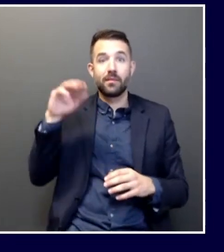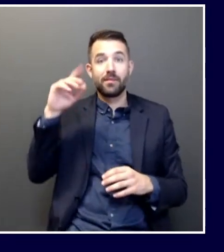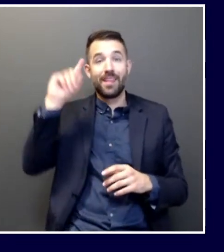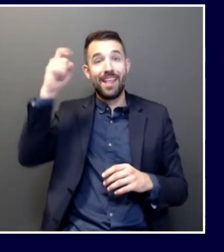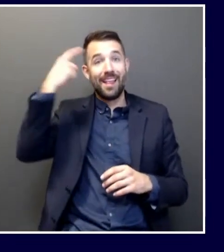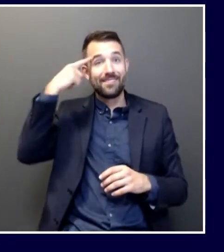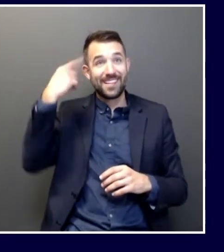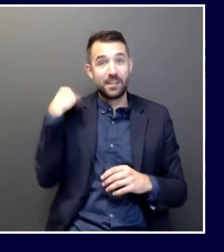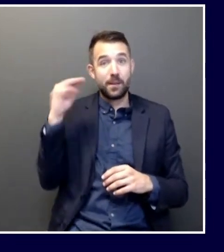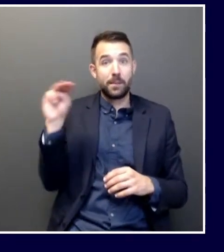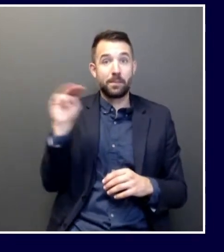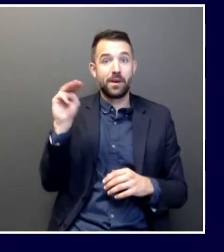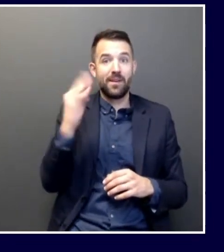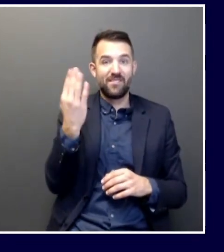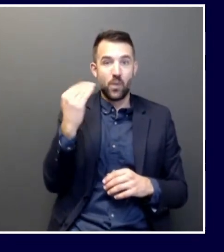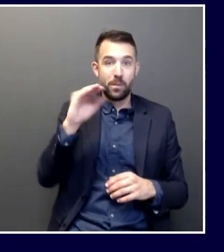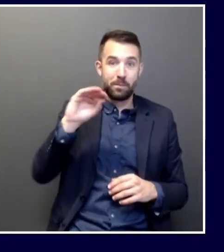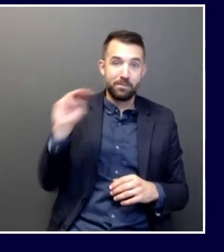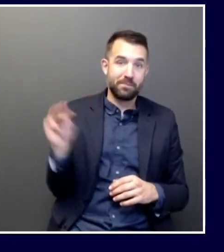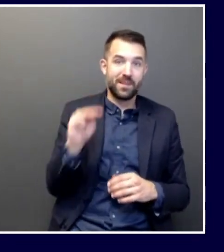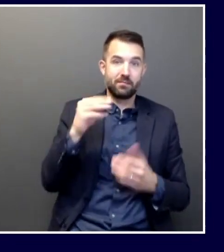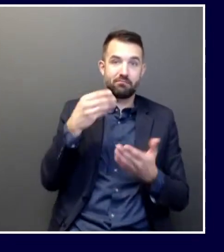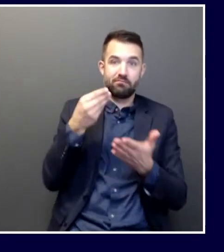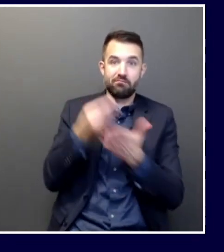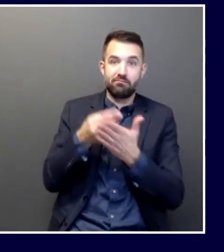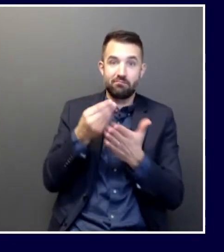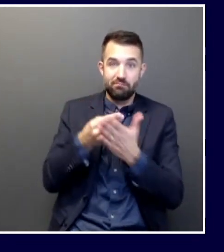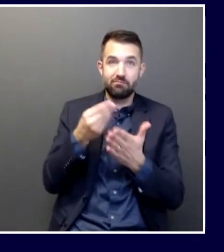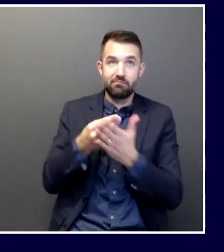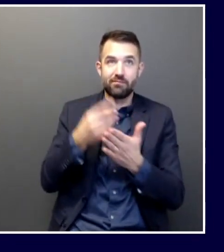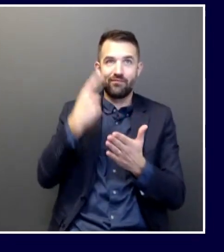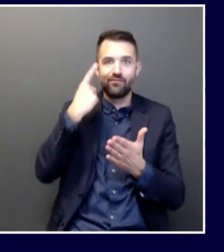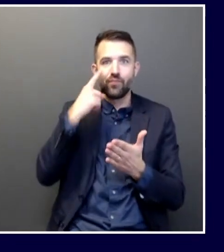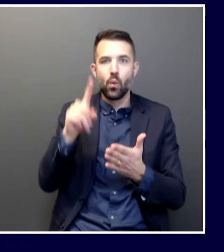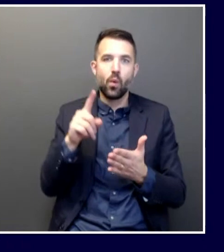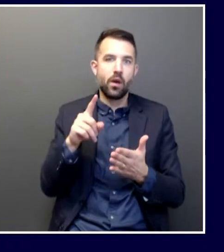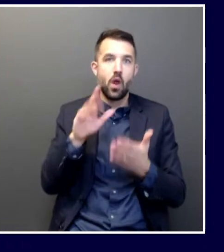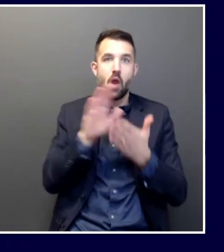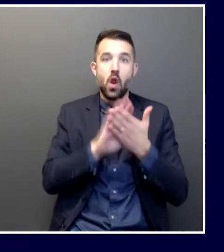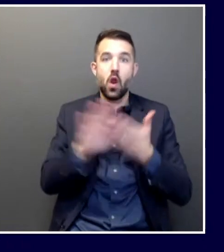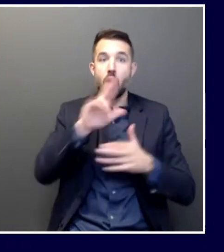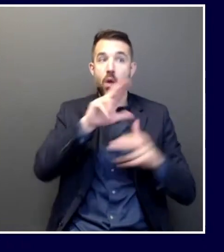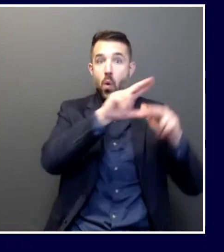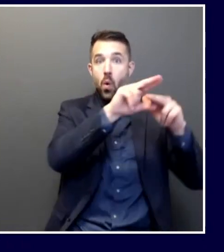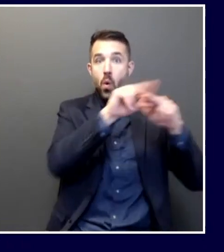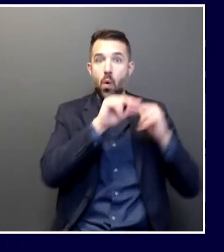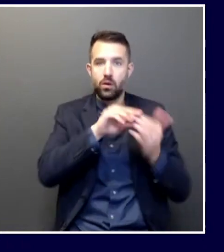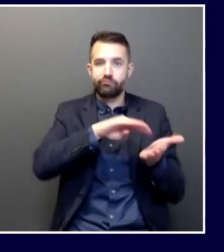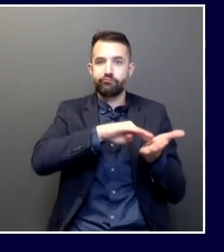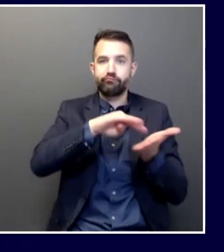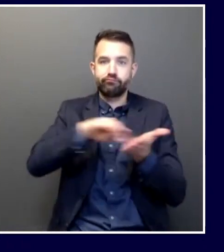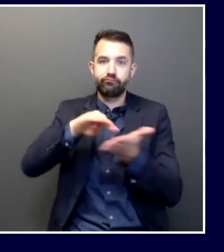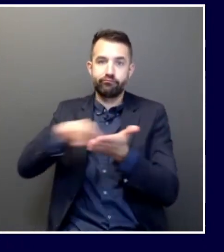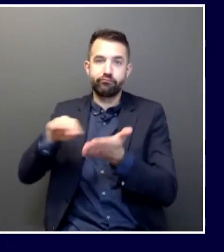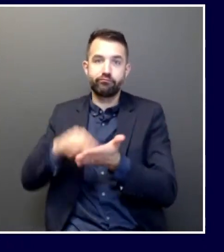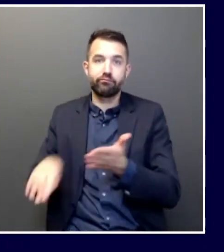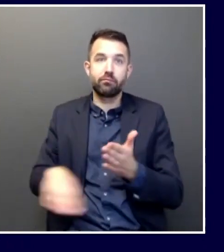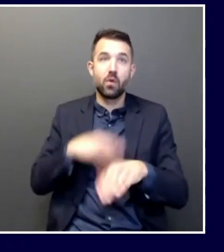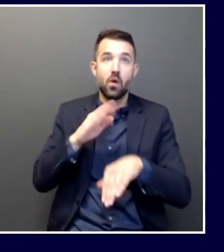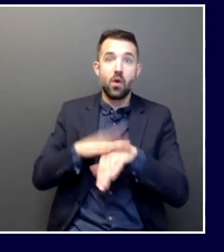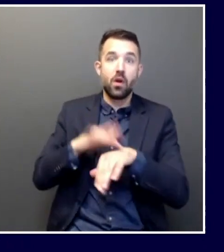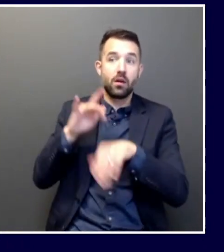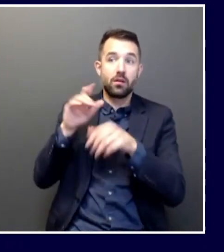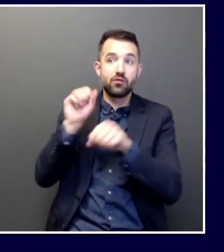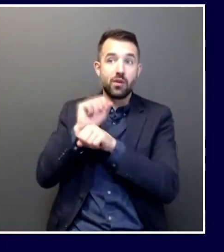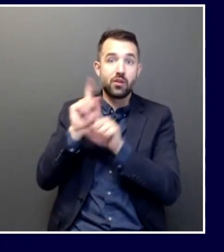investment in loan forgiveness, on the job training programs, other means to make sure that when we're coming out the other side of